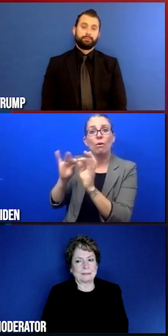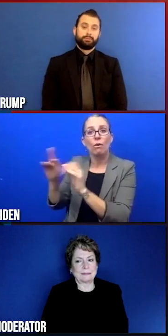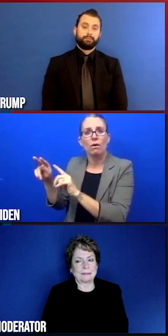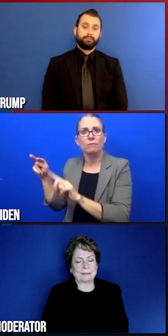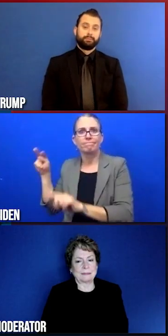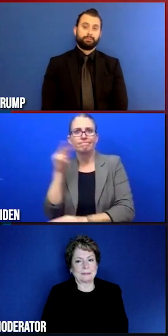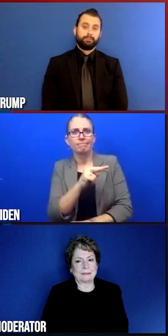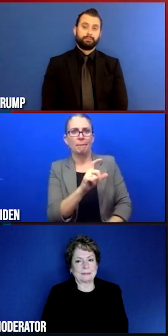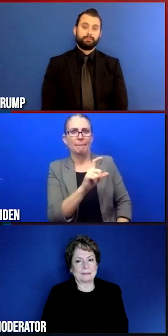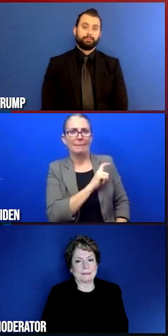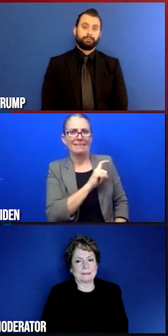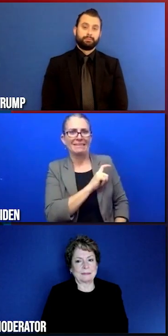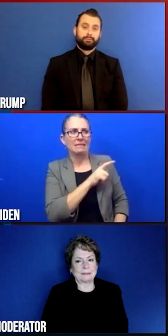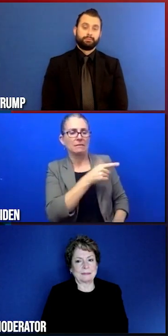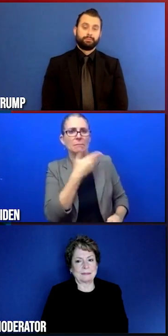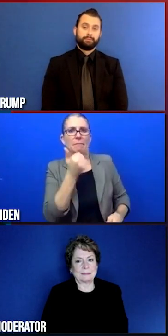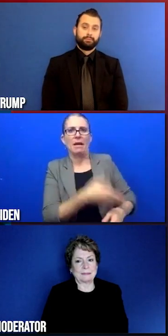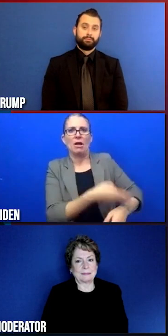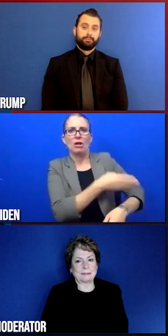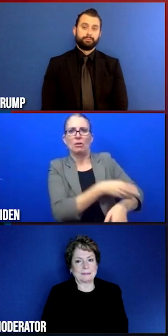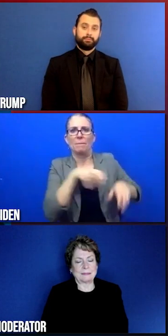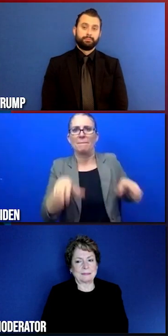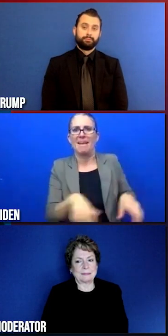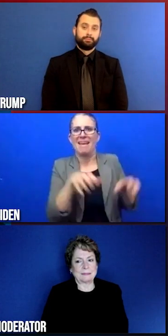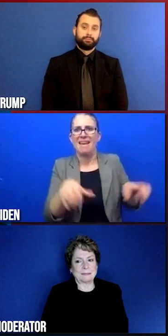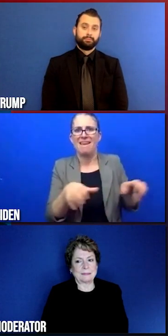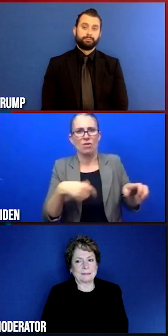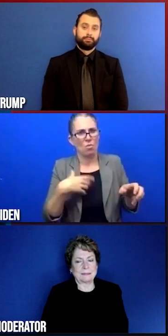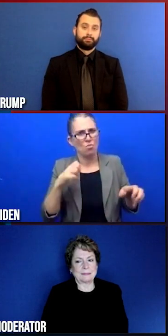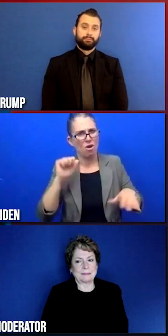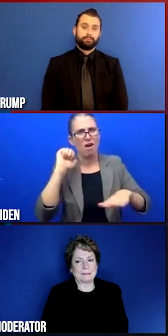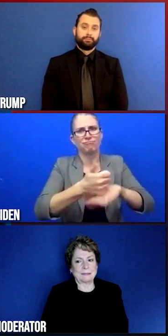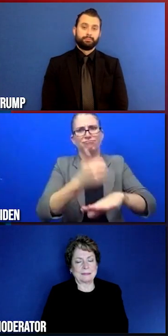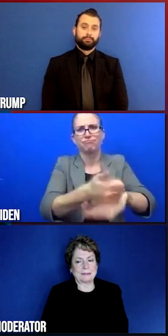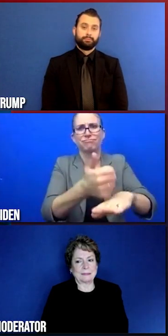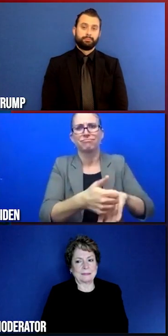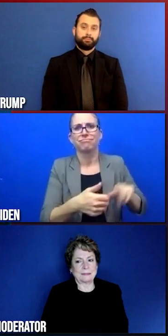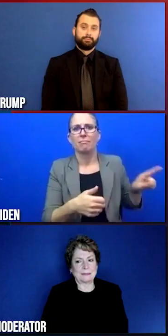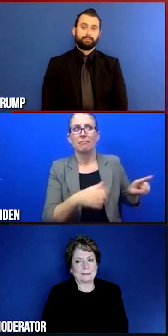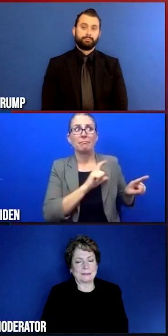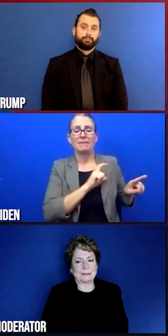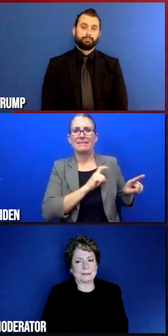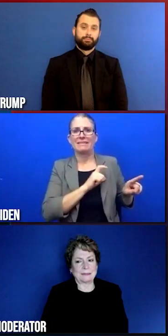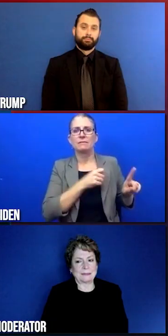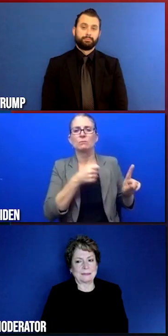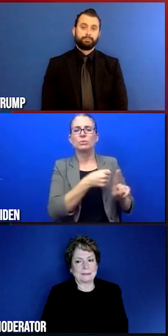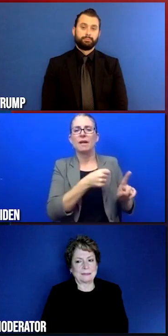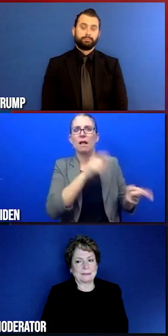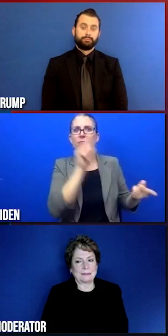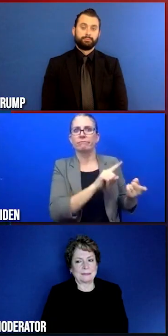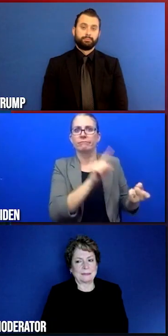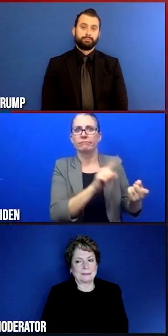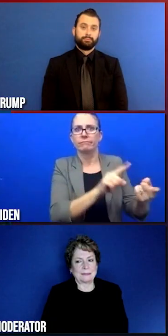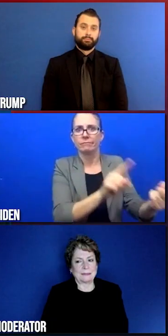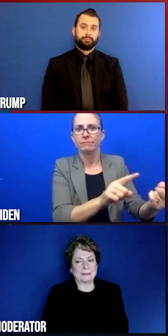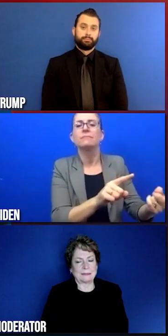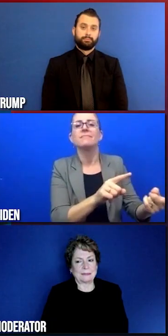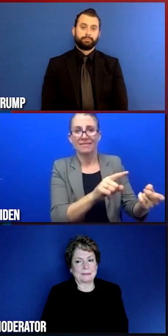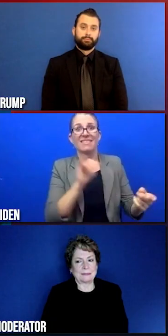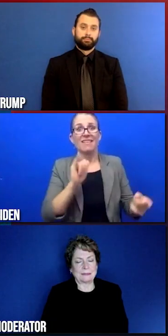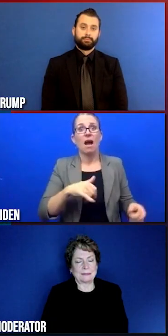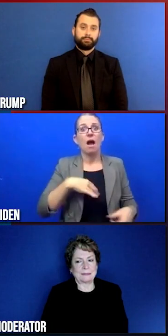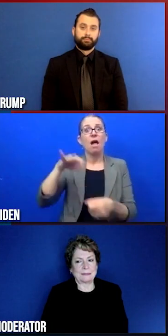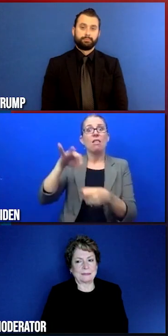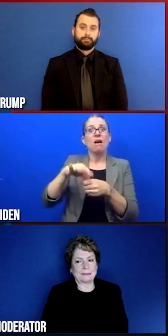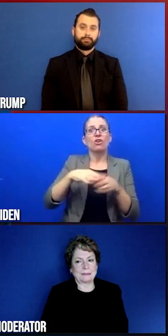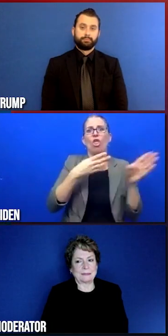on, but we began the process. We lost an election. That's why I'm running to win back that election and